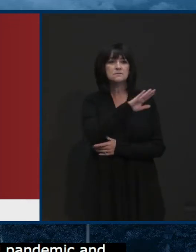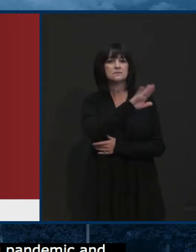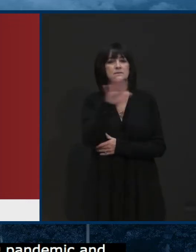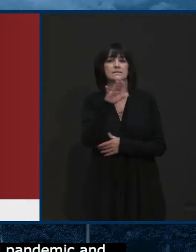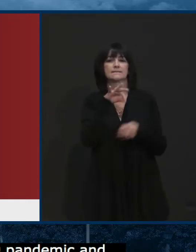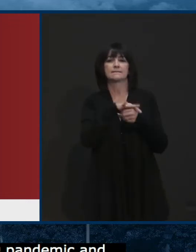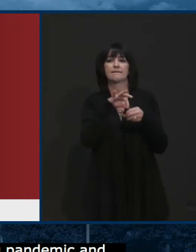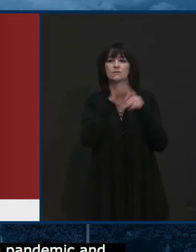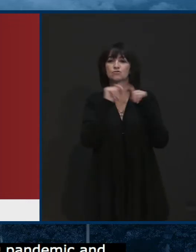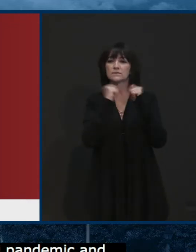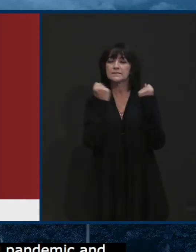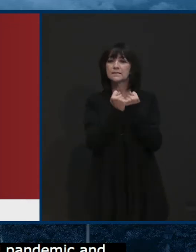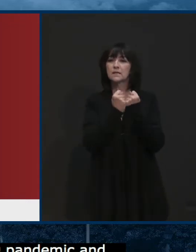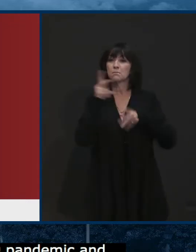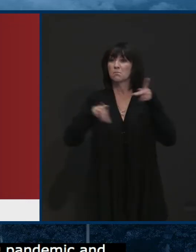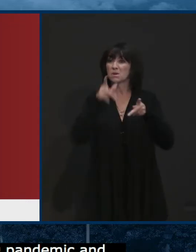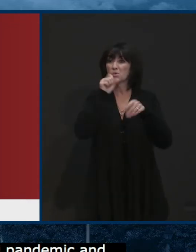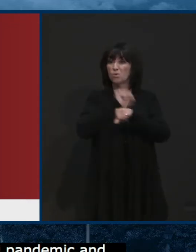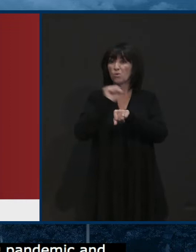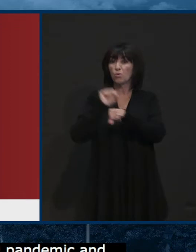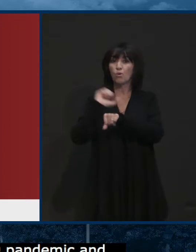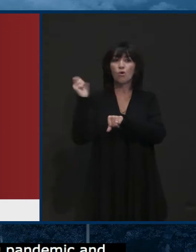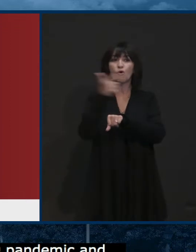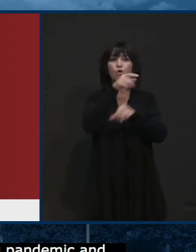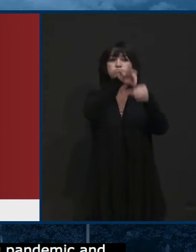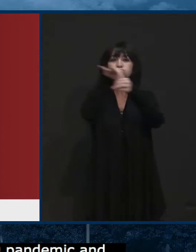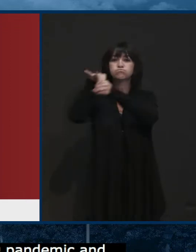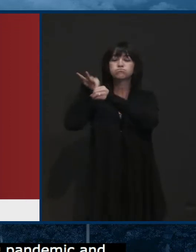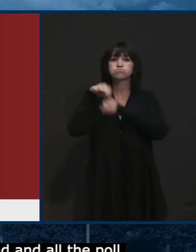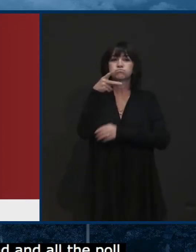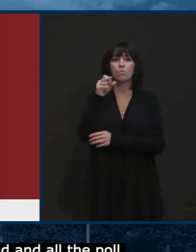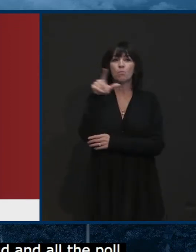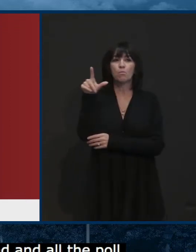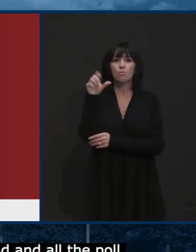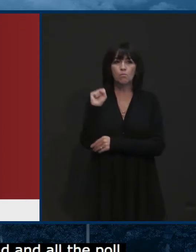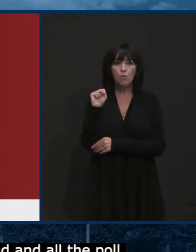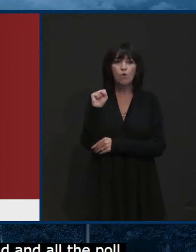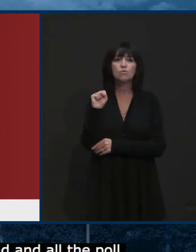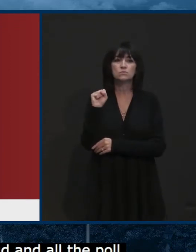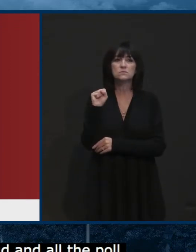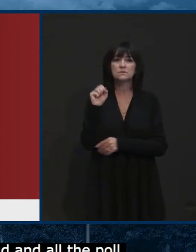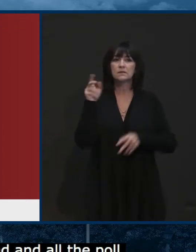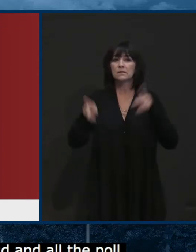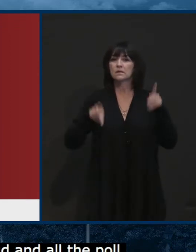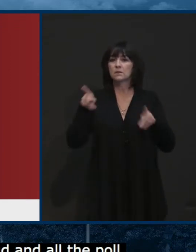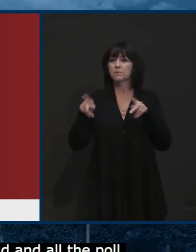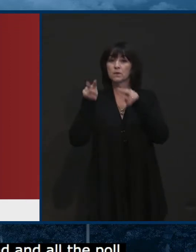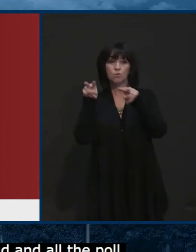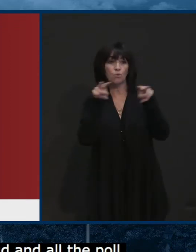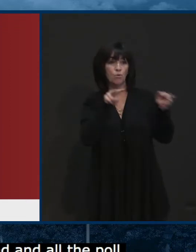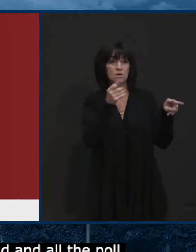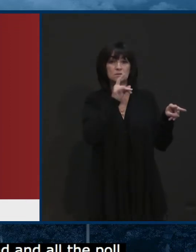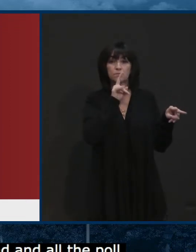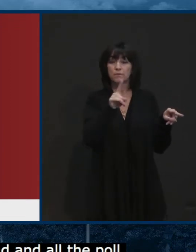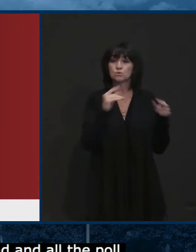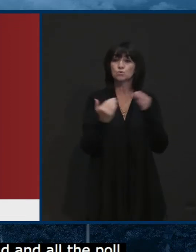workers, all the individuals who were out there at the polls, monitoring and making sure that the new machines were